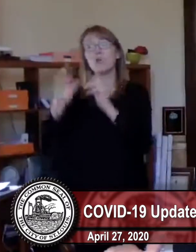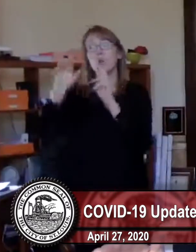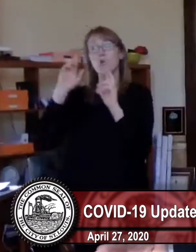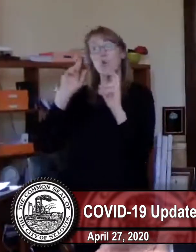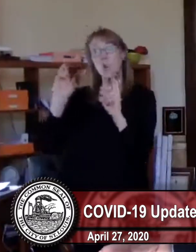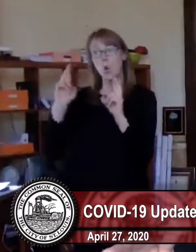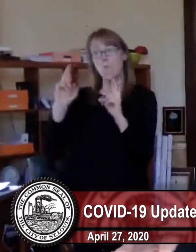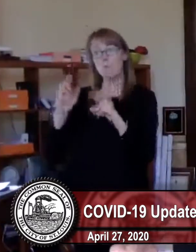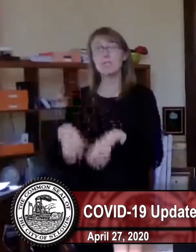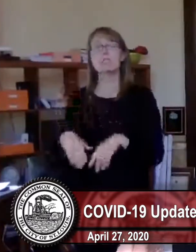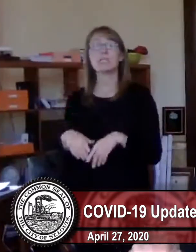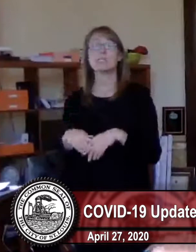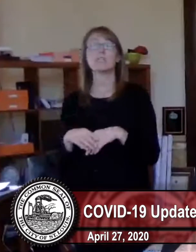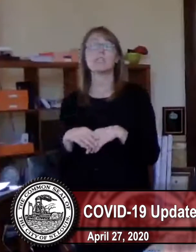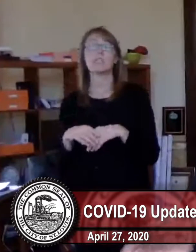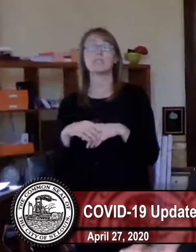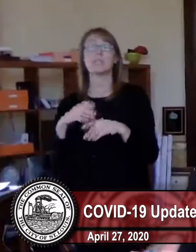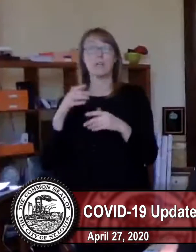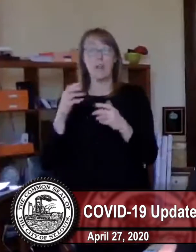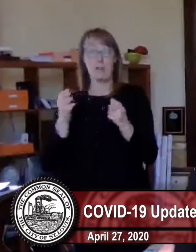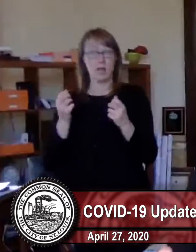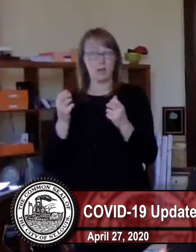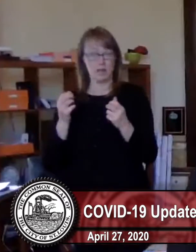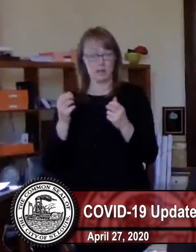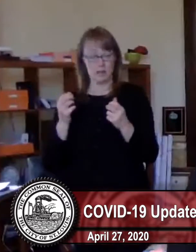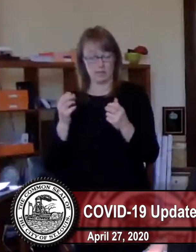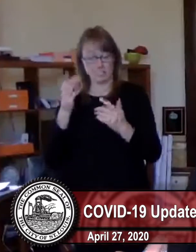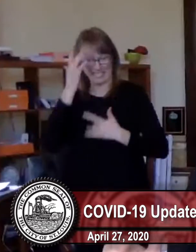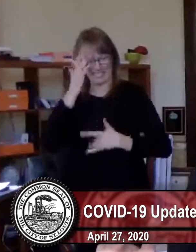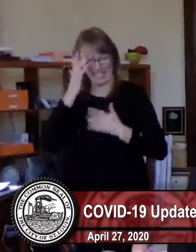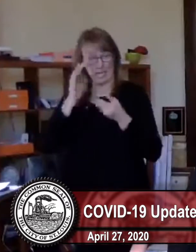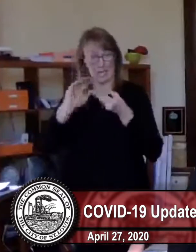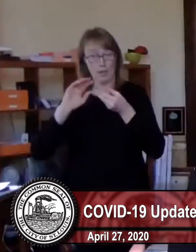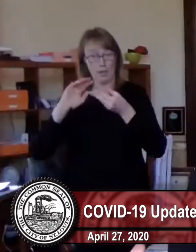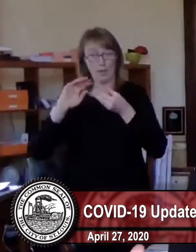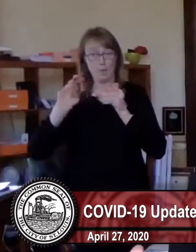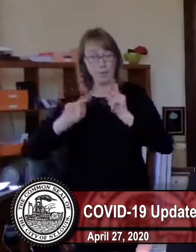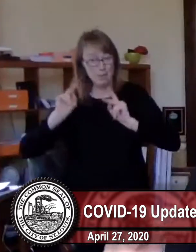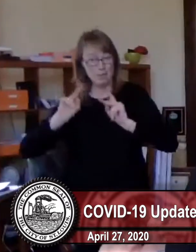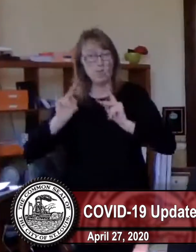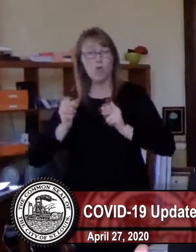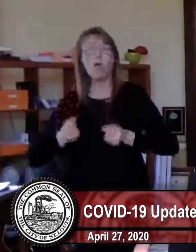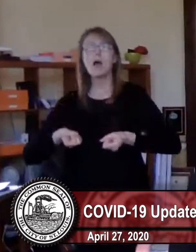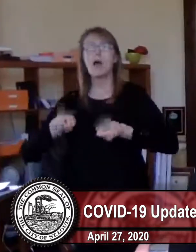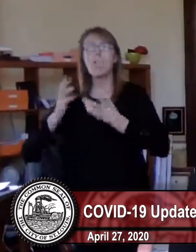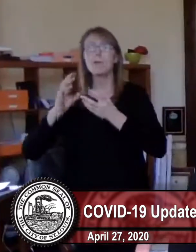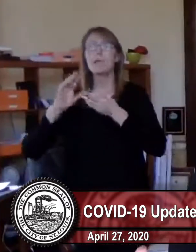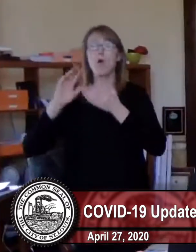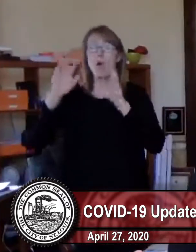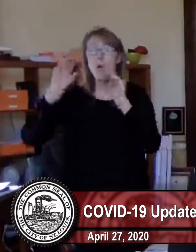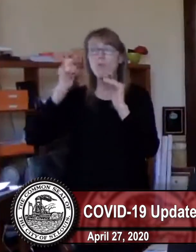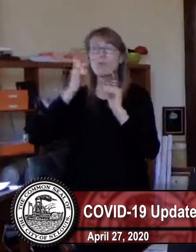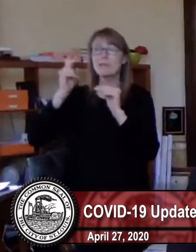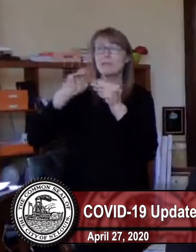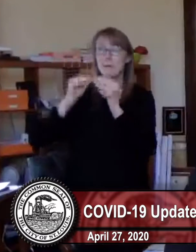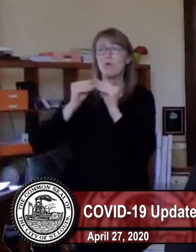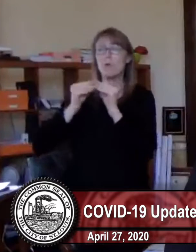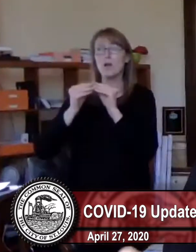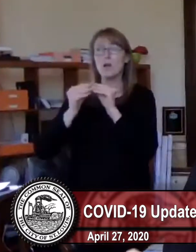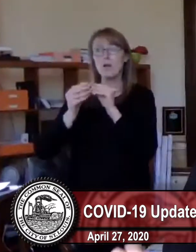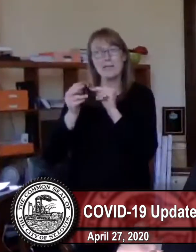trajectory on the number of people hospitalized and the number of new cases. We're hoping that we're able to see